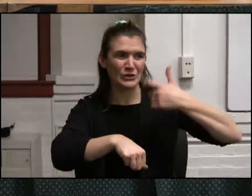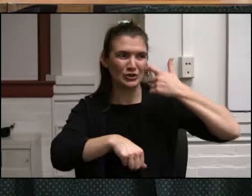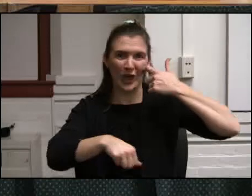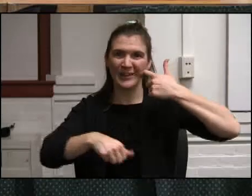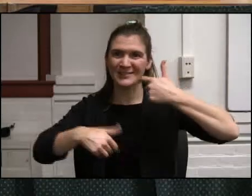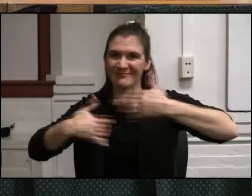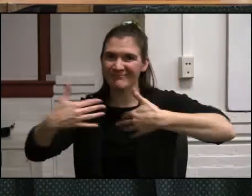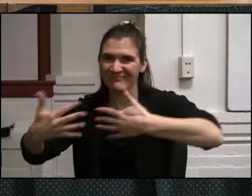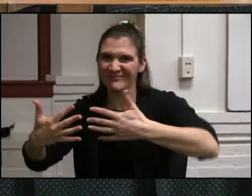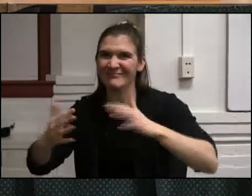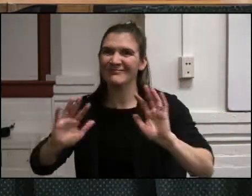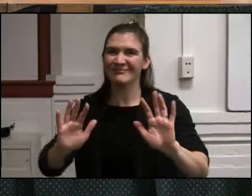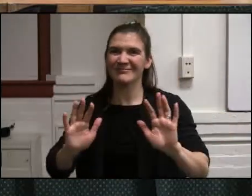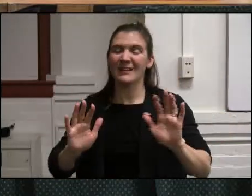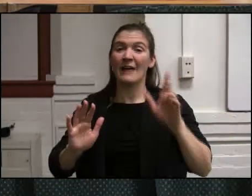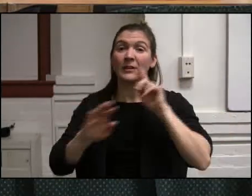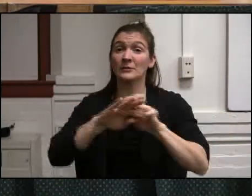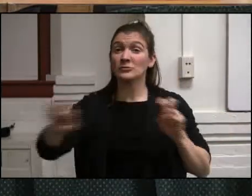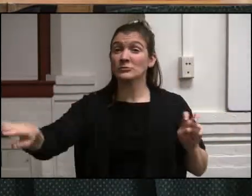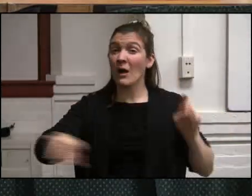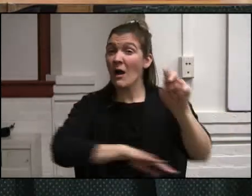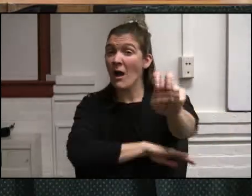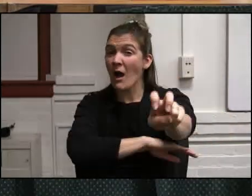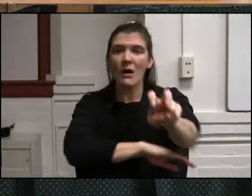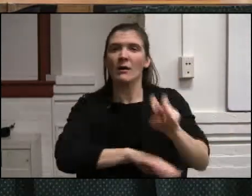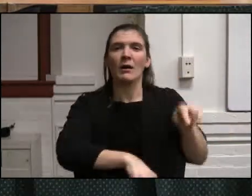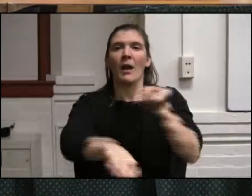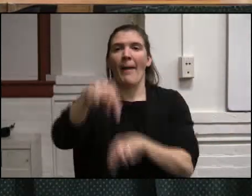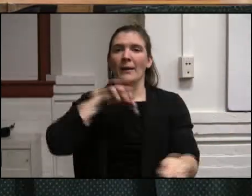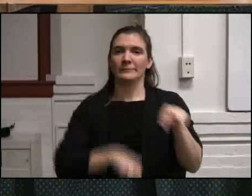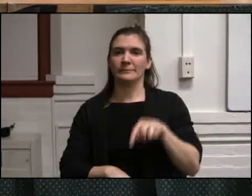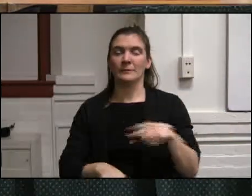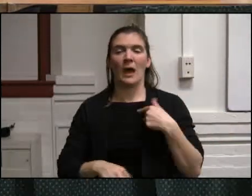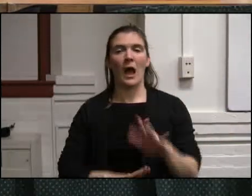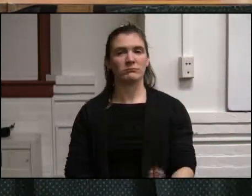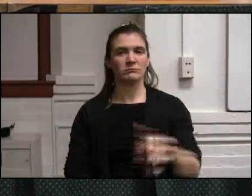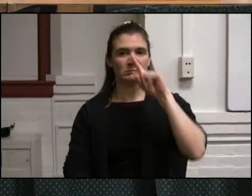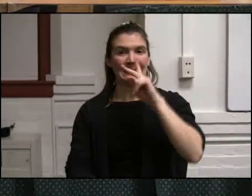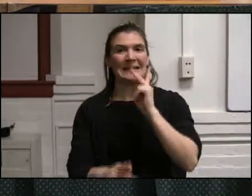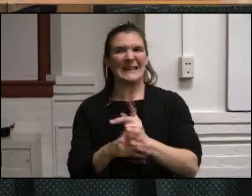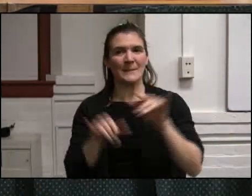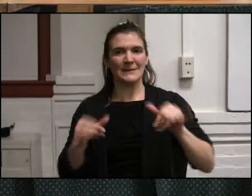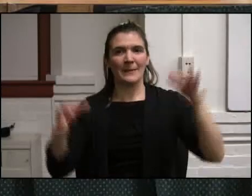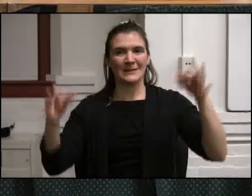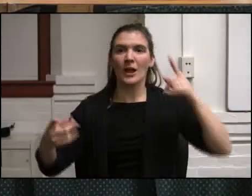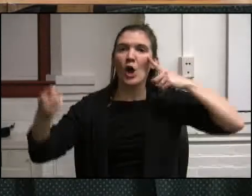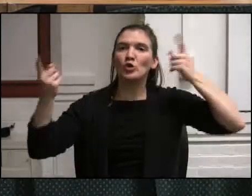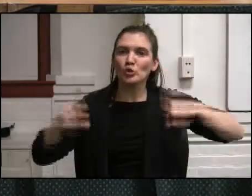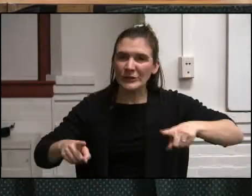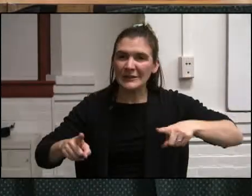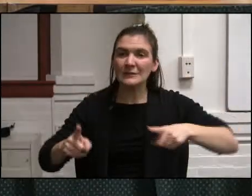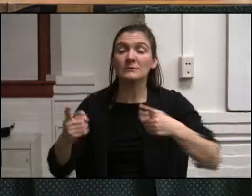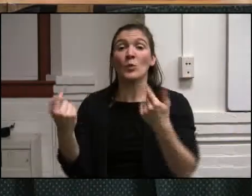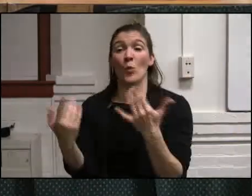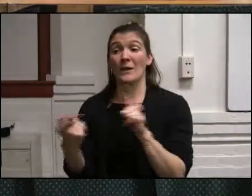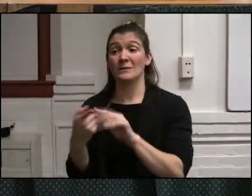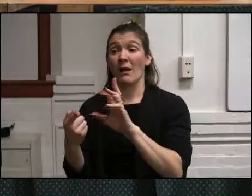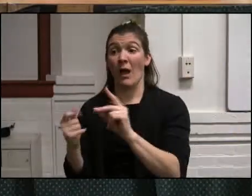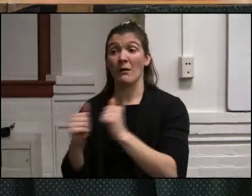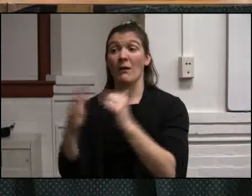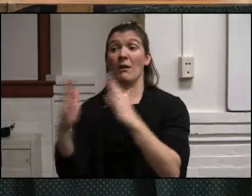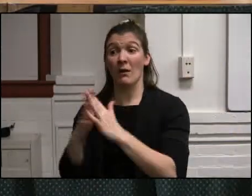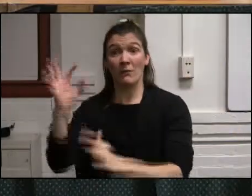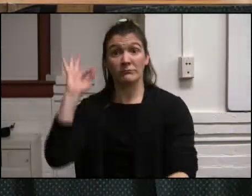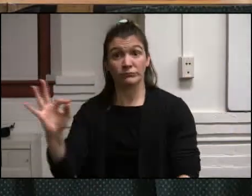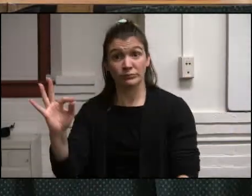started. So I think it's premature, and I am content with the decision that we made, and I want to let that